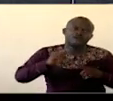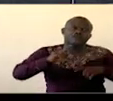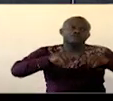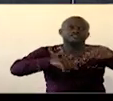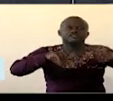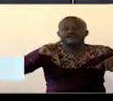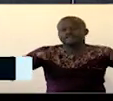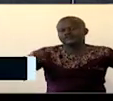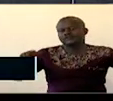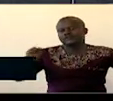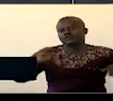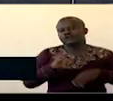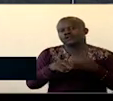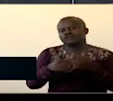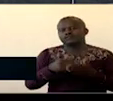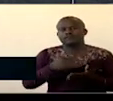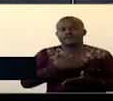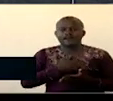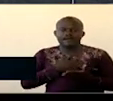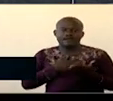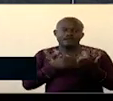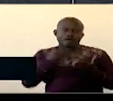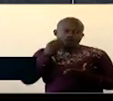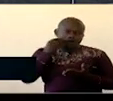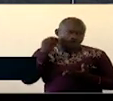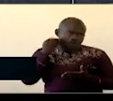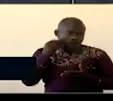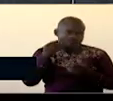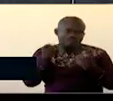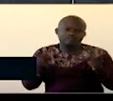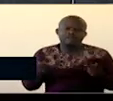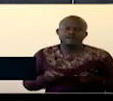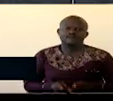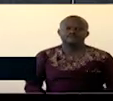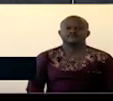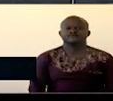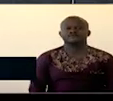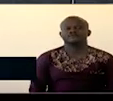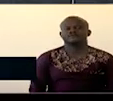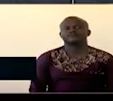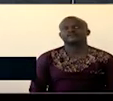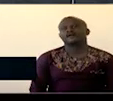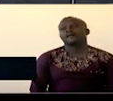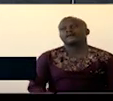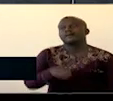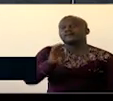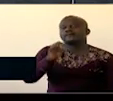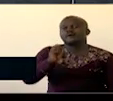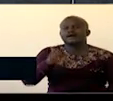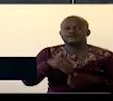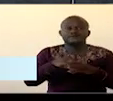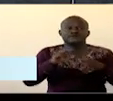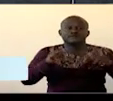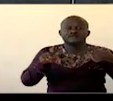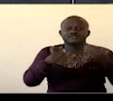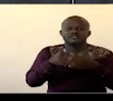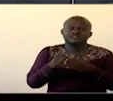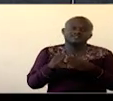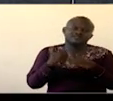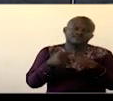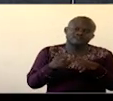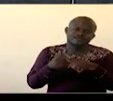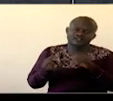biodiversity of my home place. Biodiversity is typically a measure of